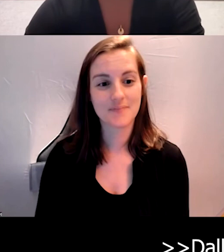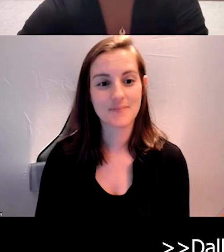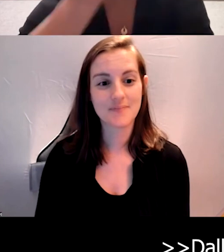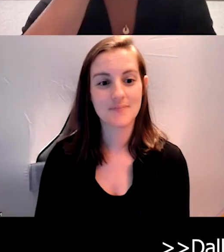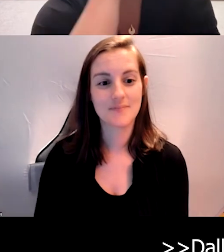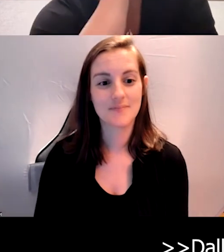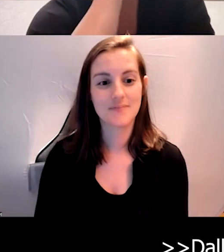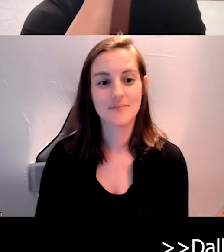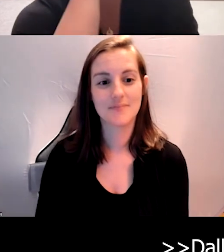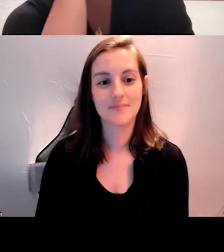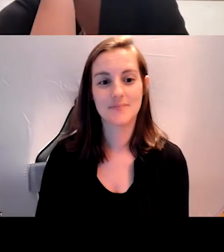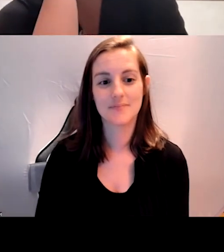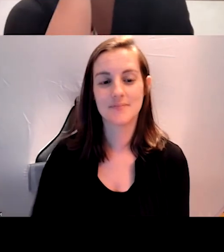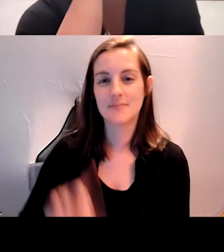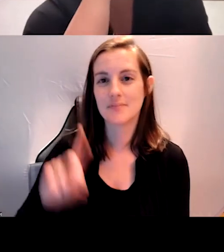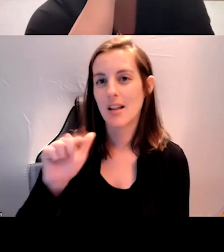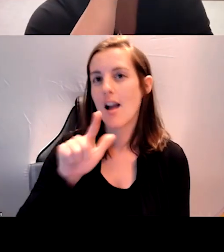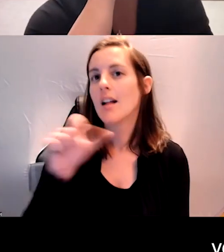Yeah,